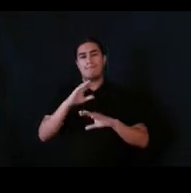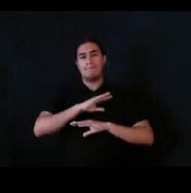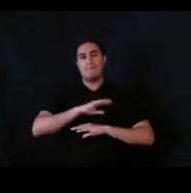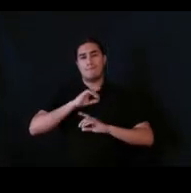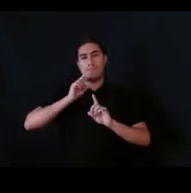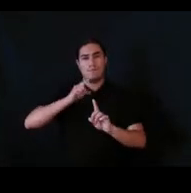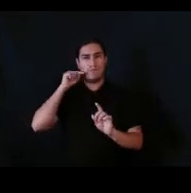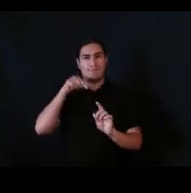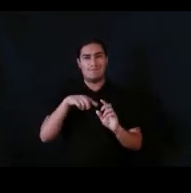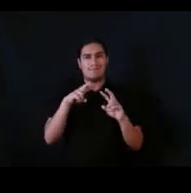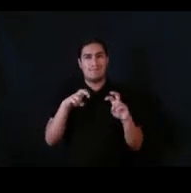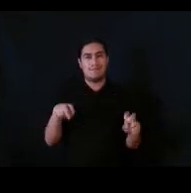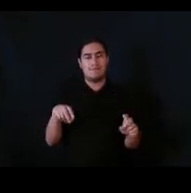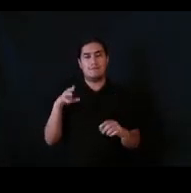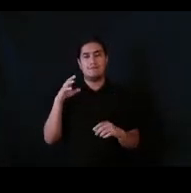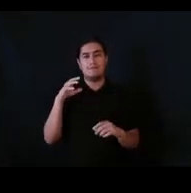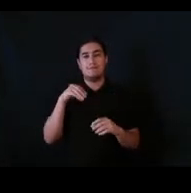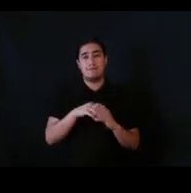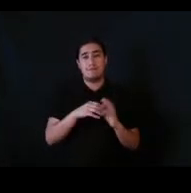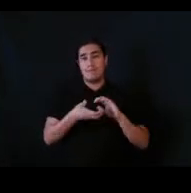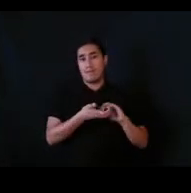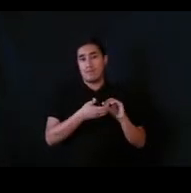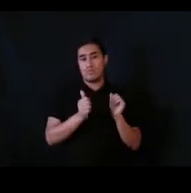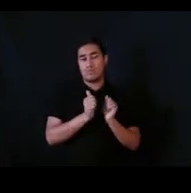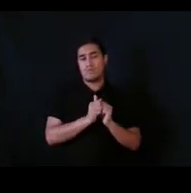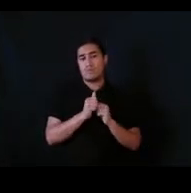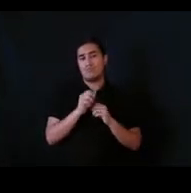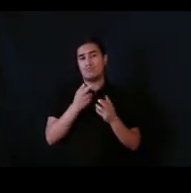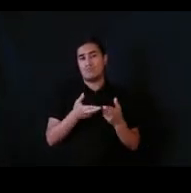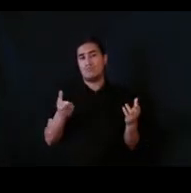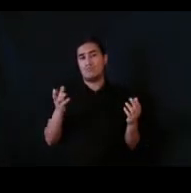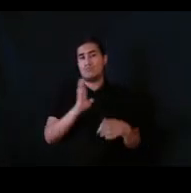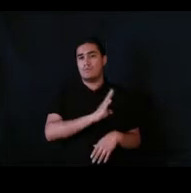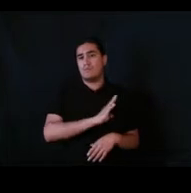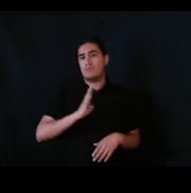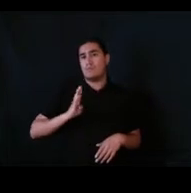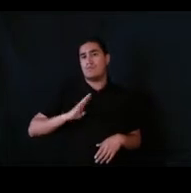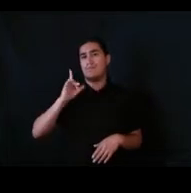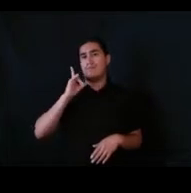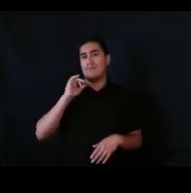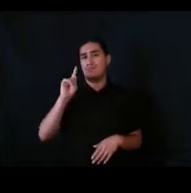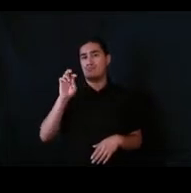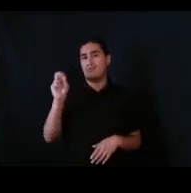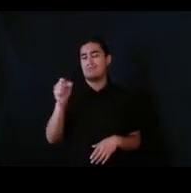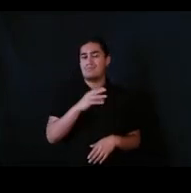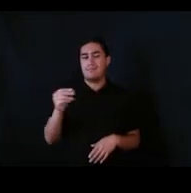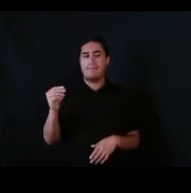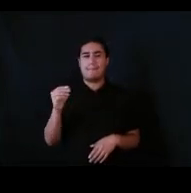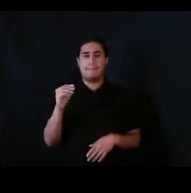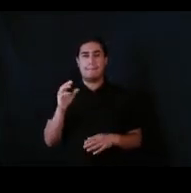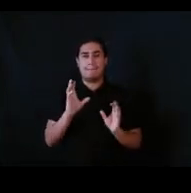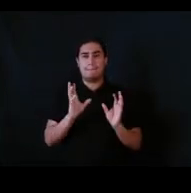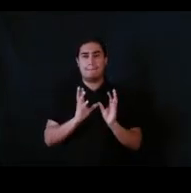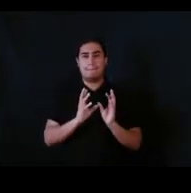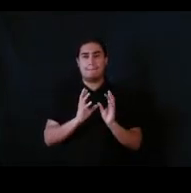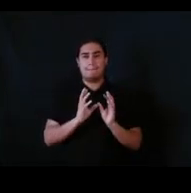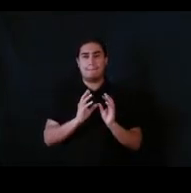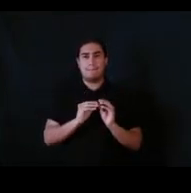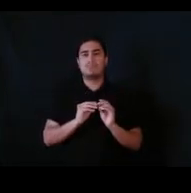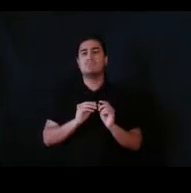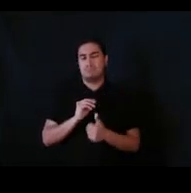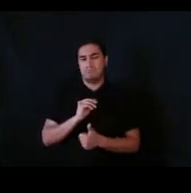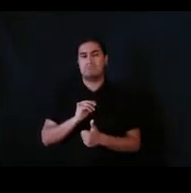we in collaboration with the air resources board caltrans and energy commission developed a form for applicants